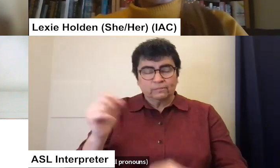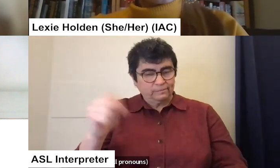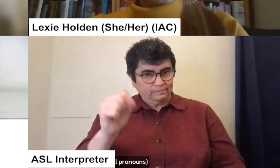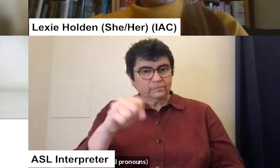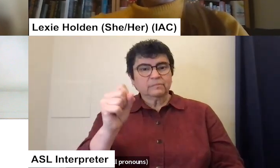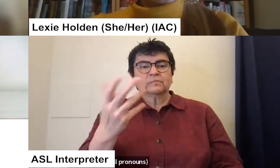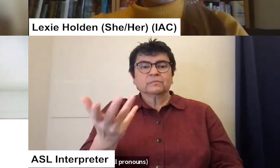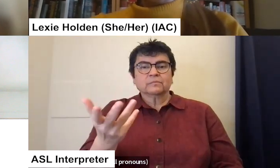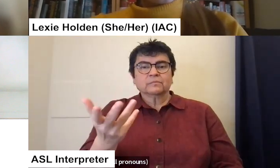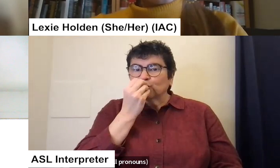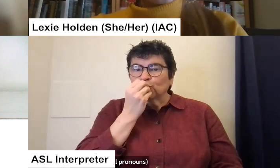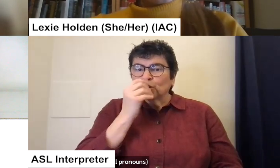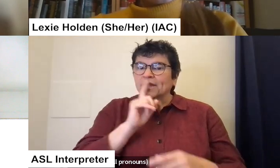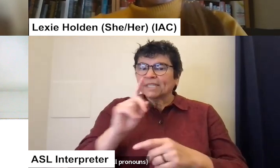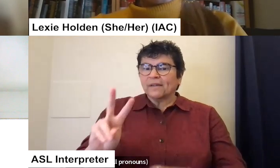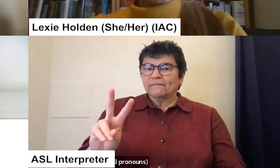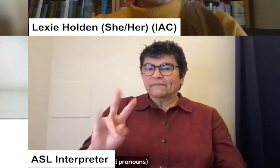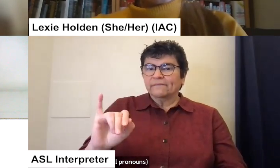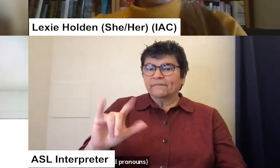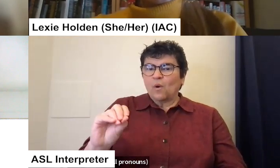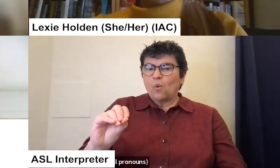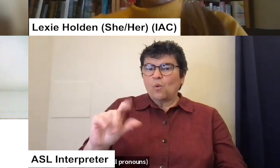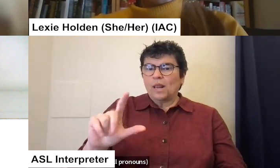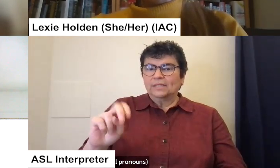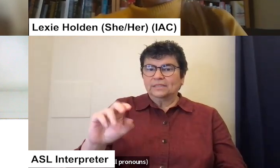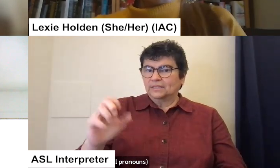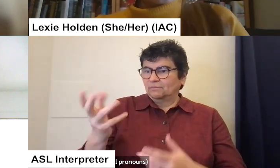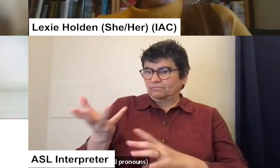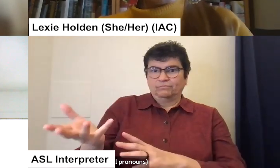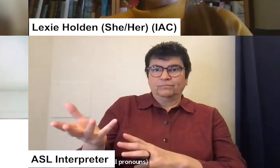like food is violence in a way, because